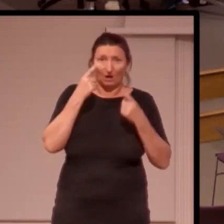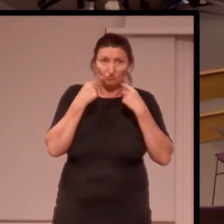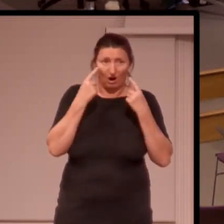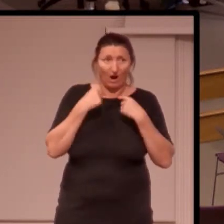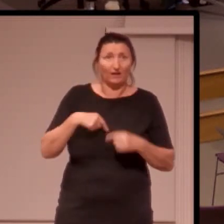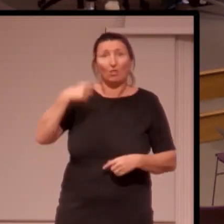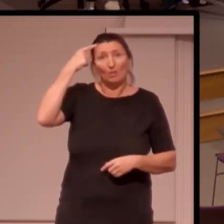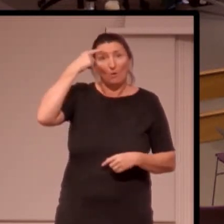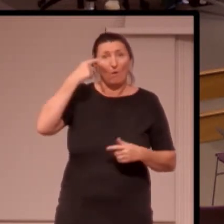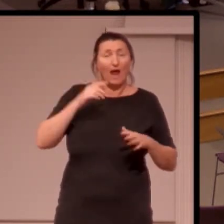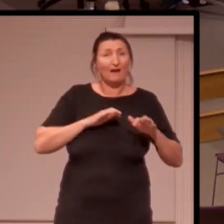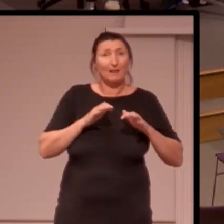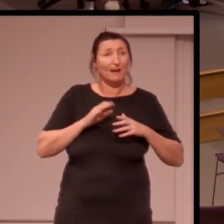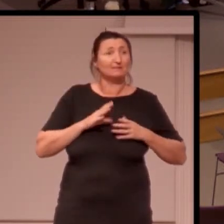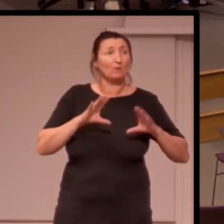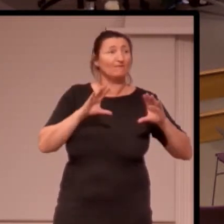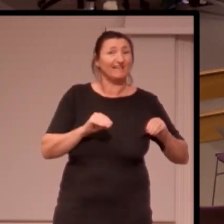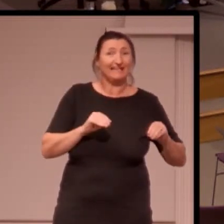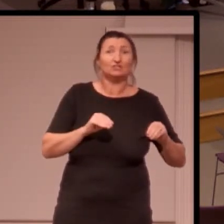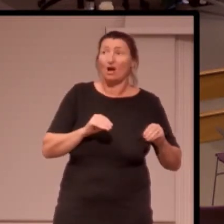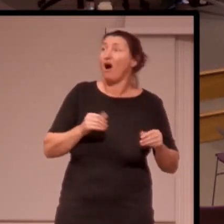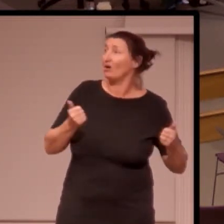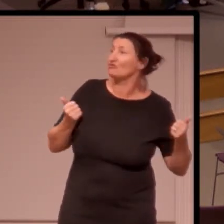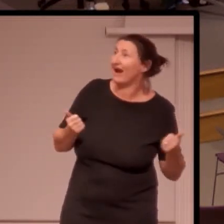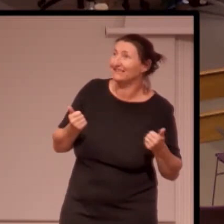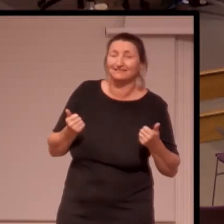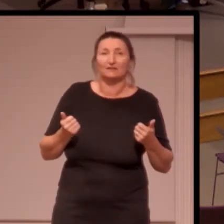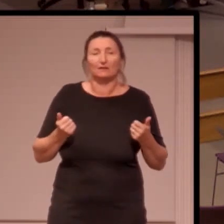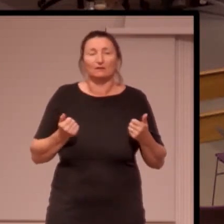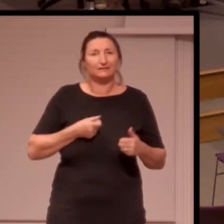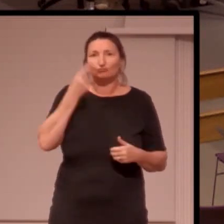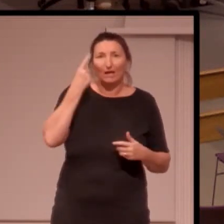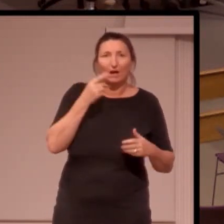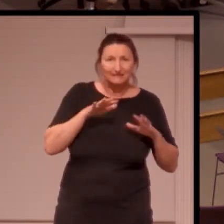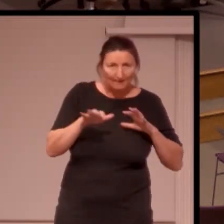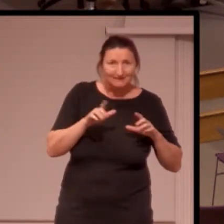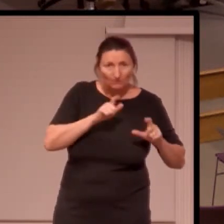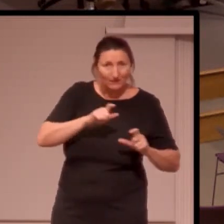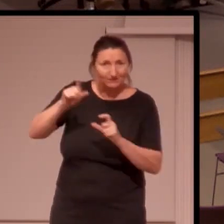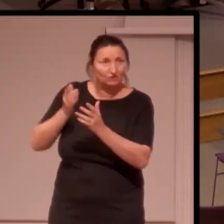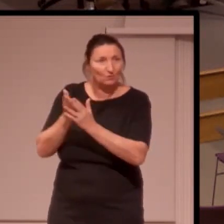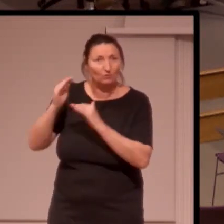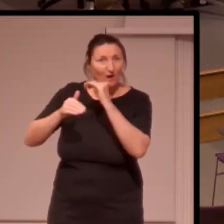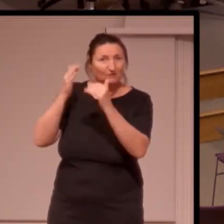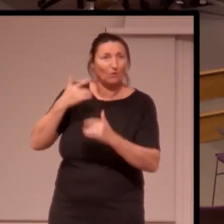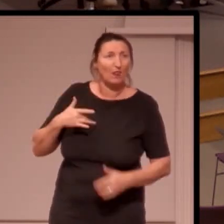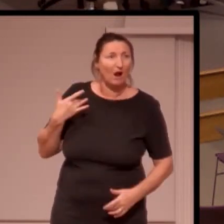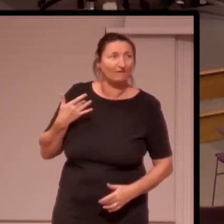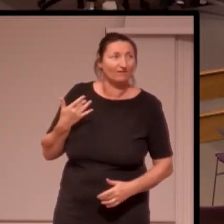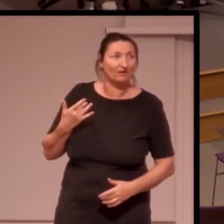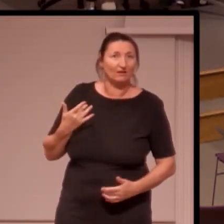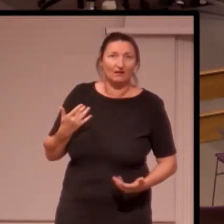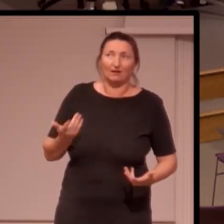they finished paediatrics. They didn't realise they were taking their epilepsy with them. There were some other learning needs. But, you know, that should have